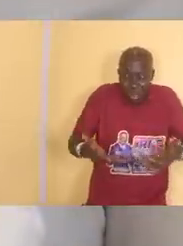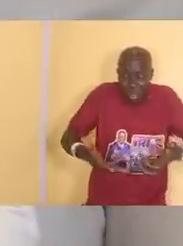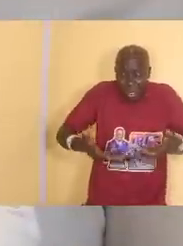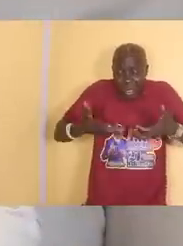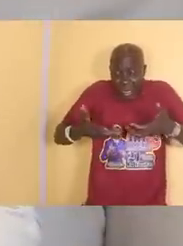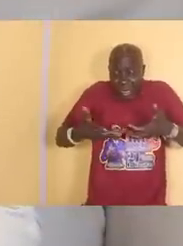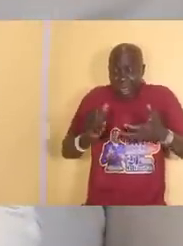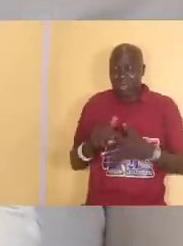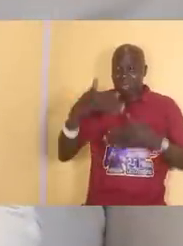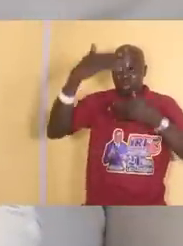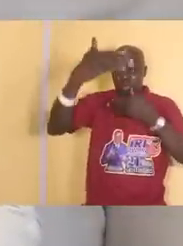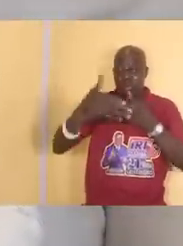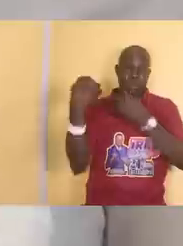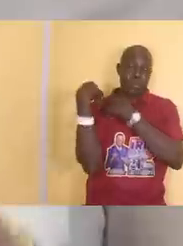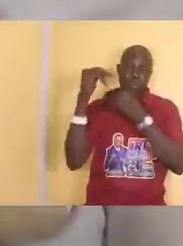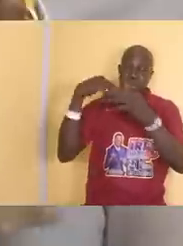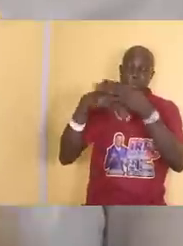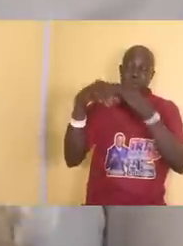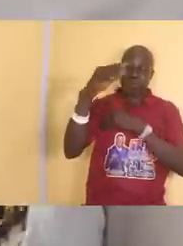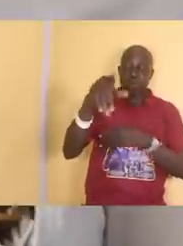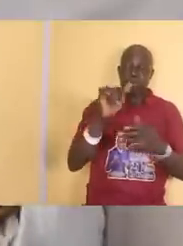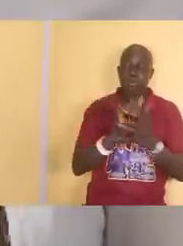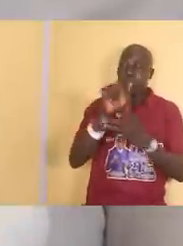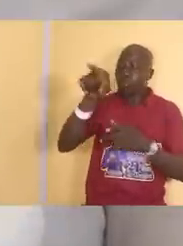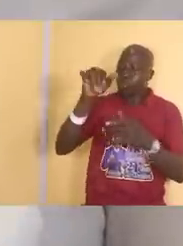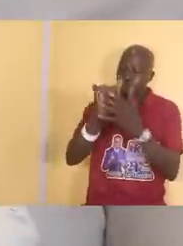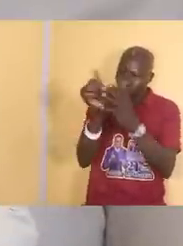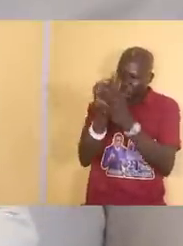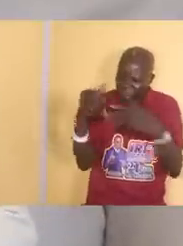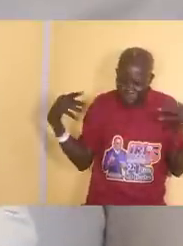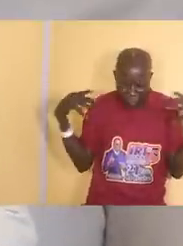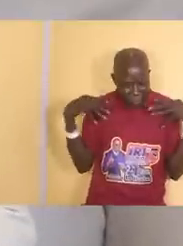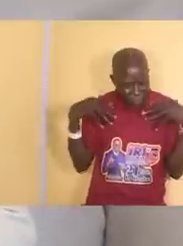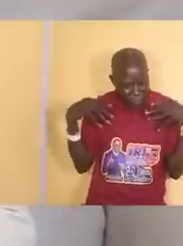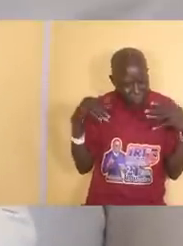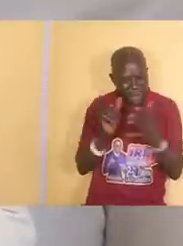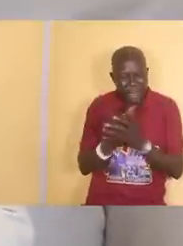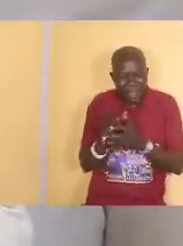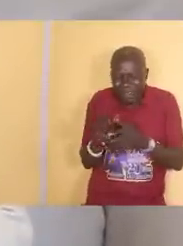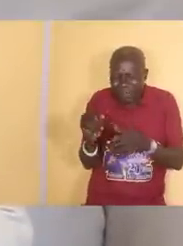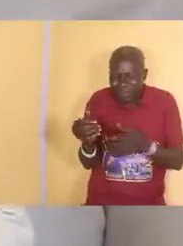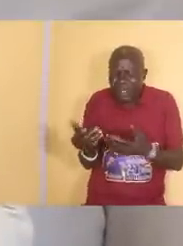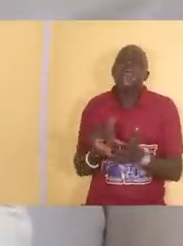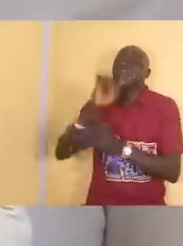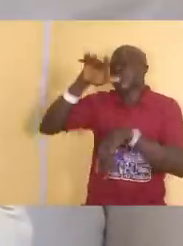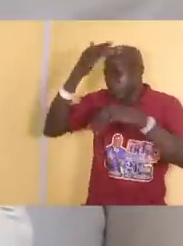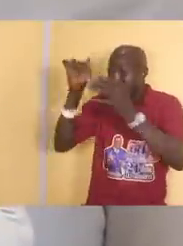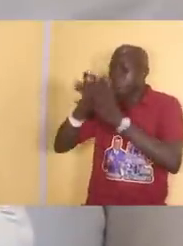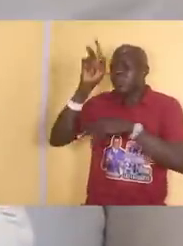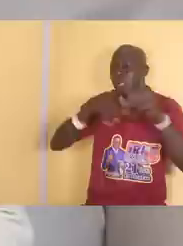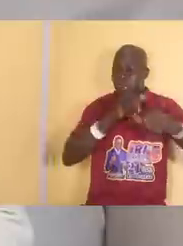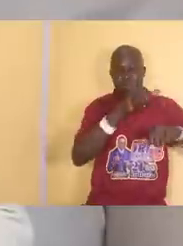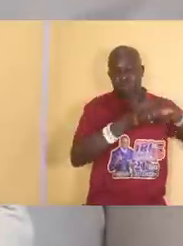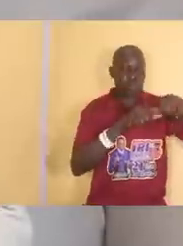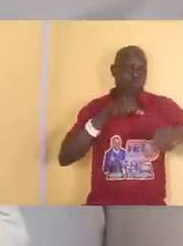as you are going to take the responsibility before you iwo to nbe to sojo you that you are afraid or panic to ya mo tin le pa re because of